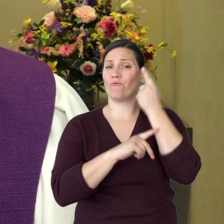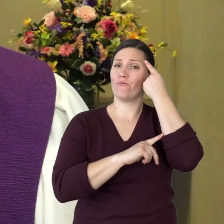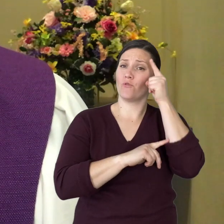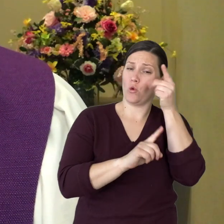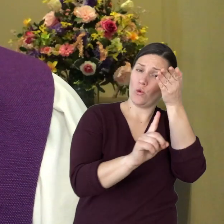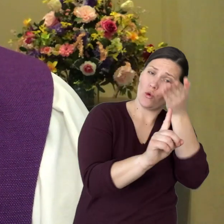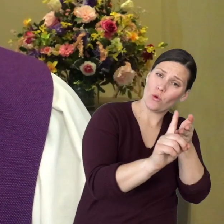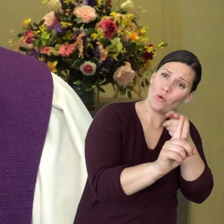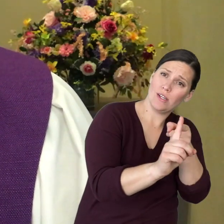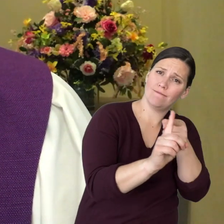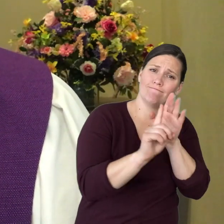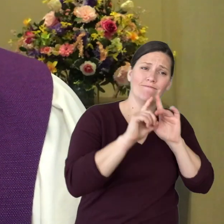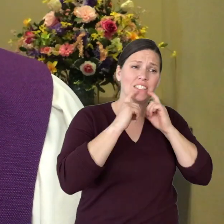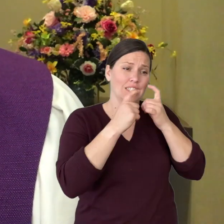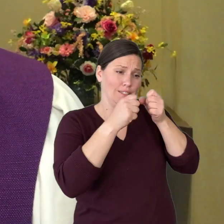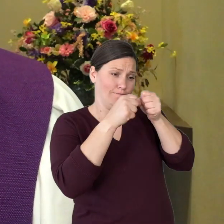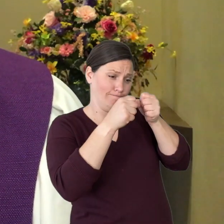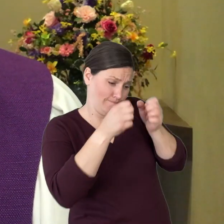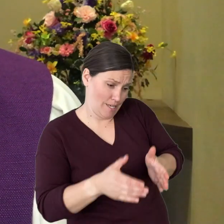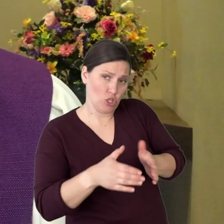and humbled sinners.